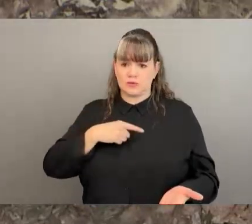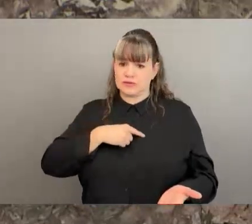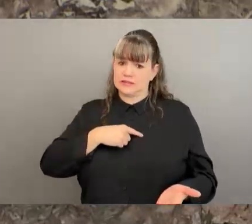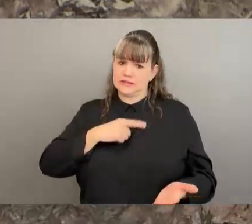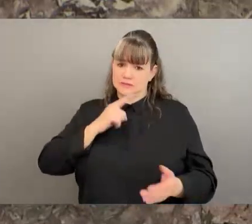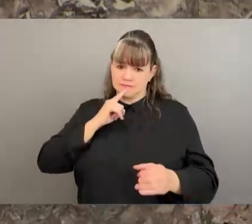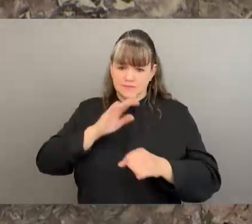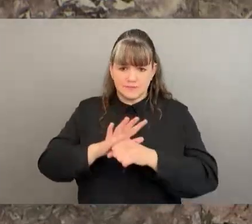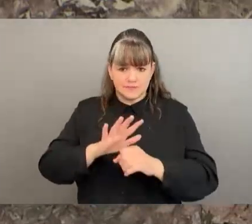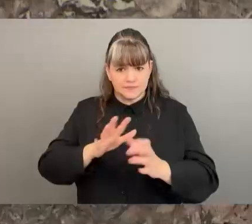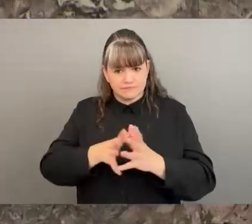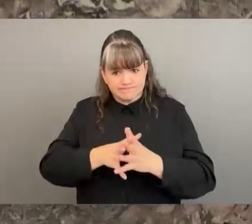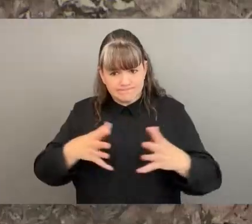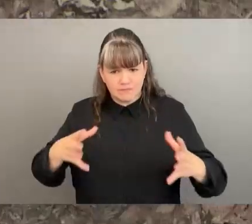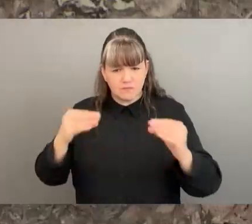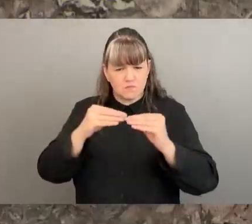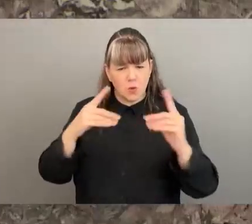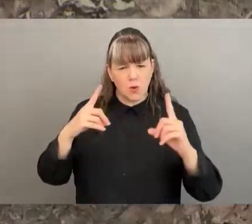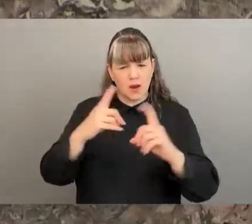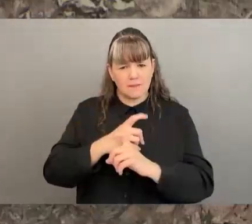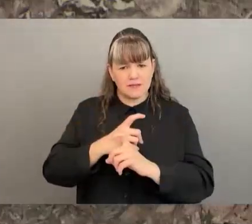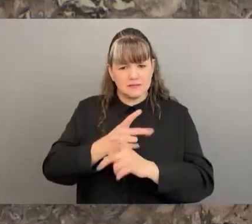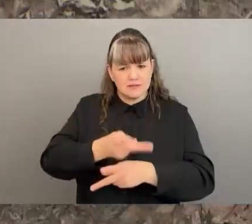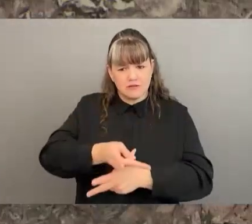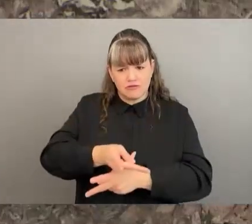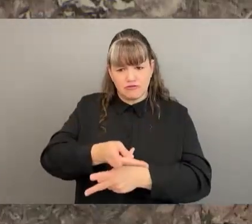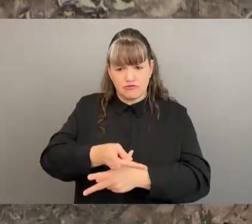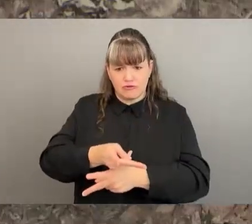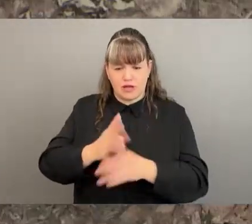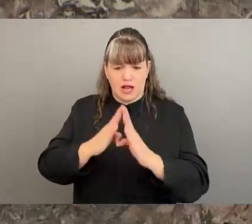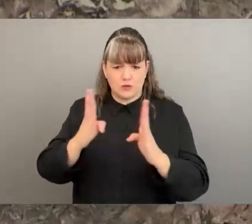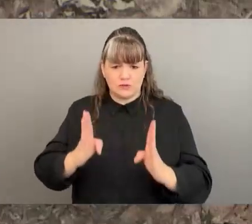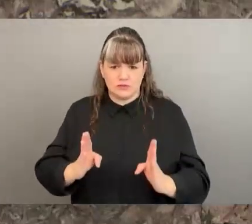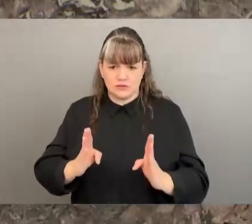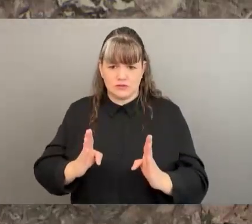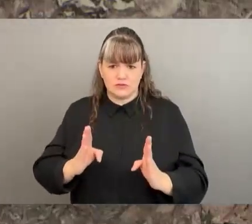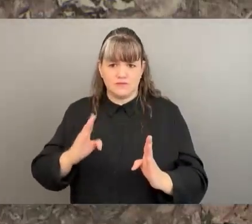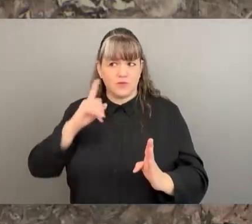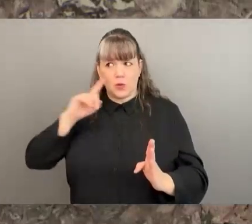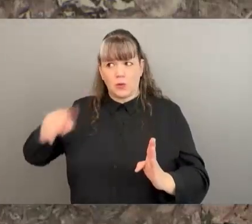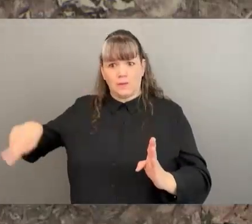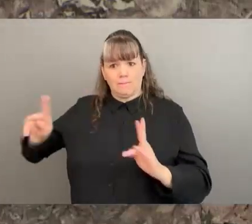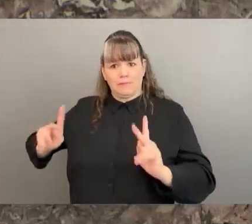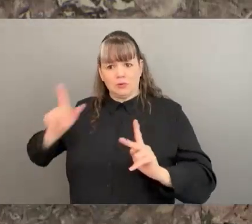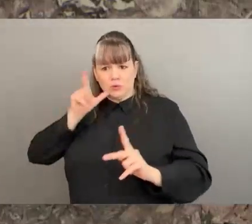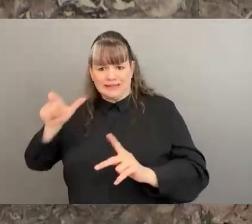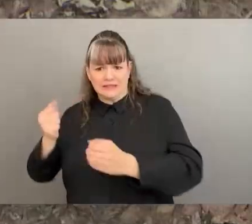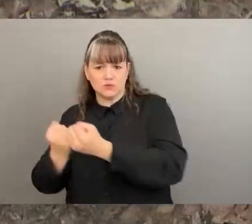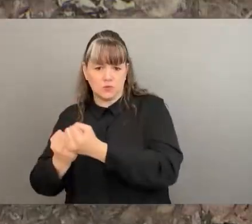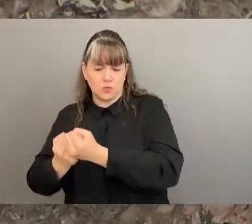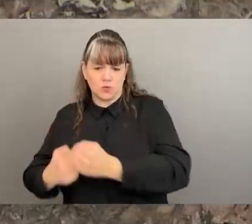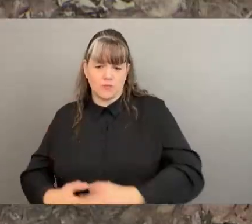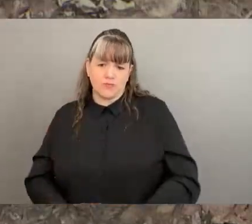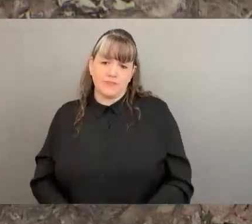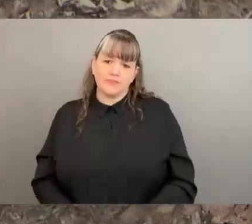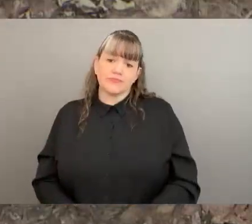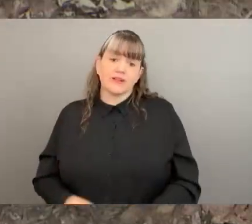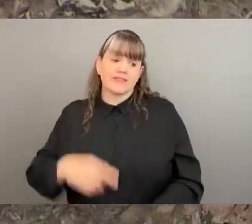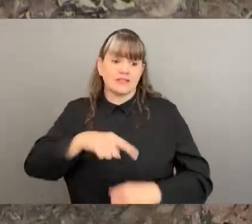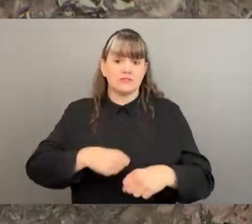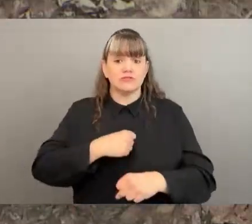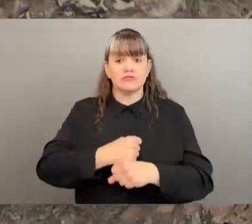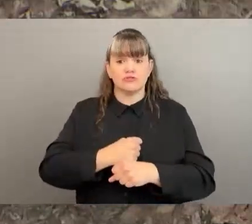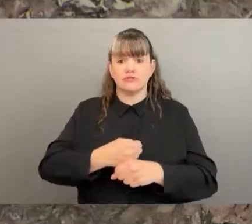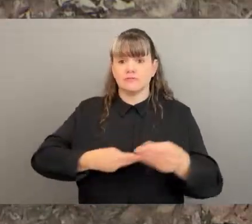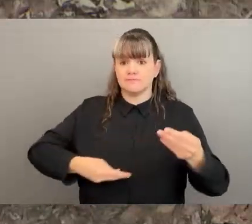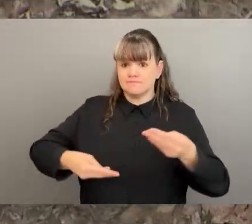who need those kinds of active supports. Mr. Speaker, that's why our budget this year adds more resources, and as has been spoken